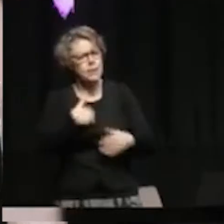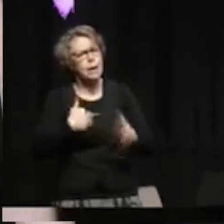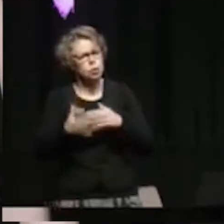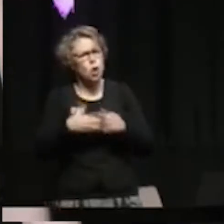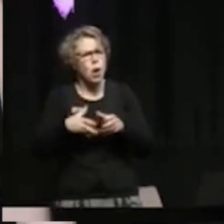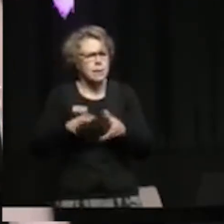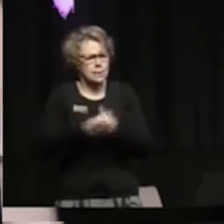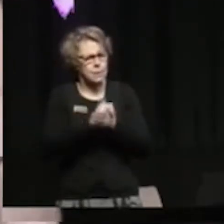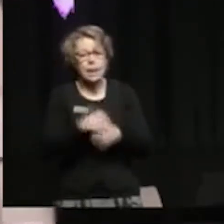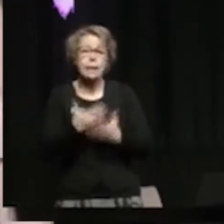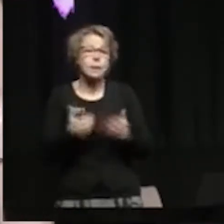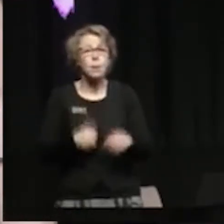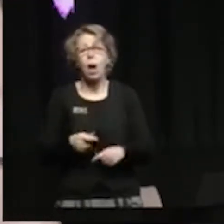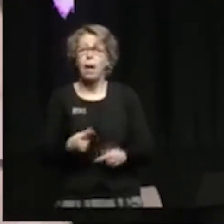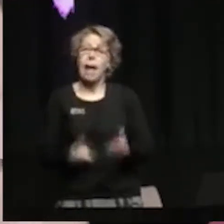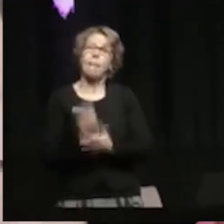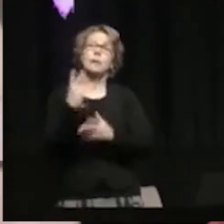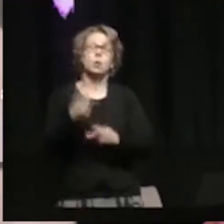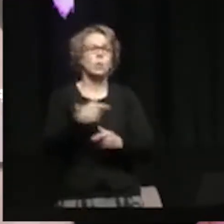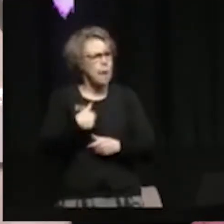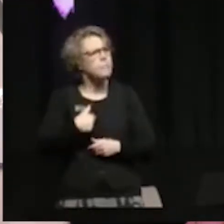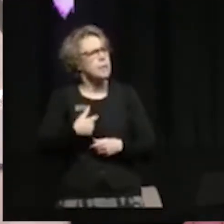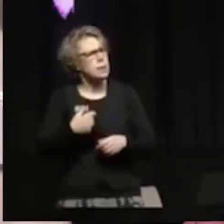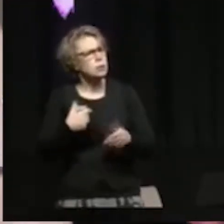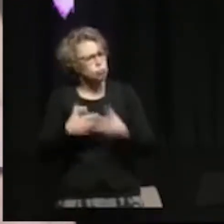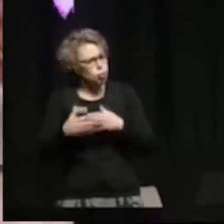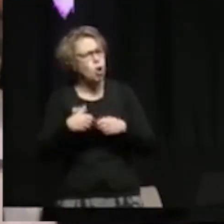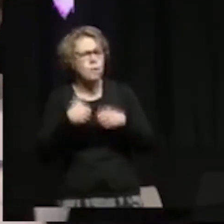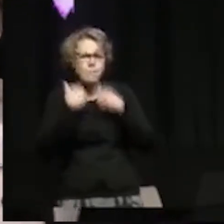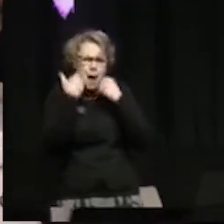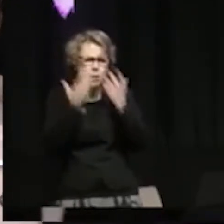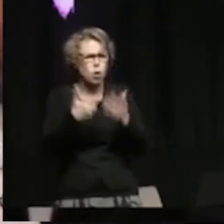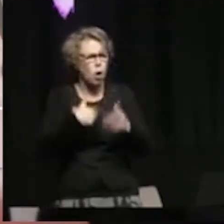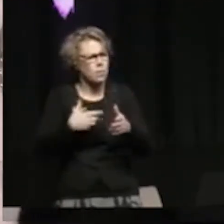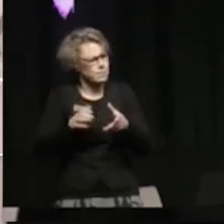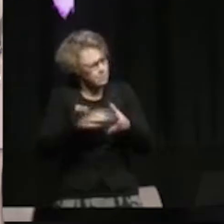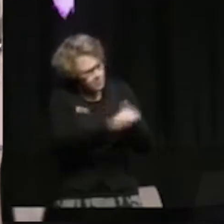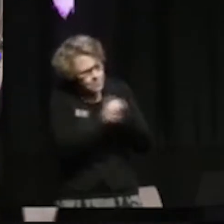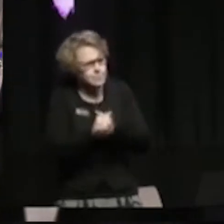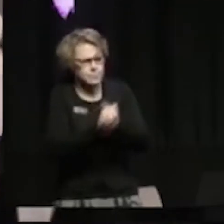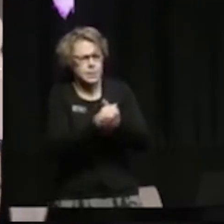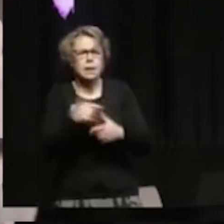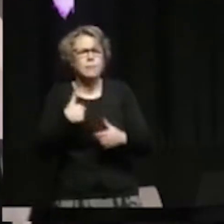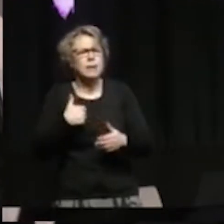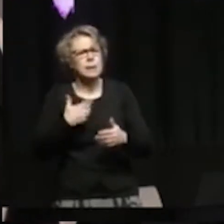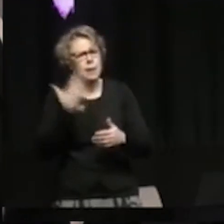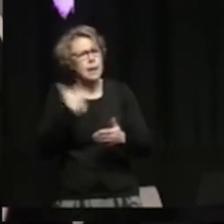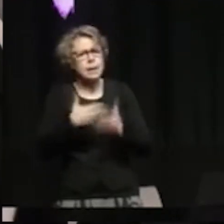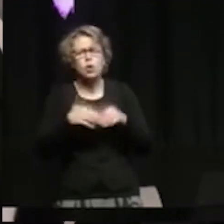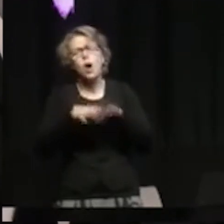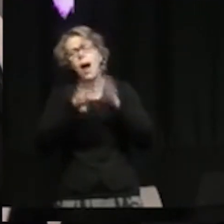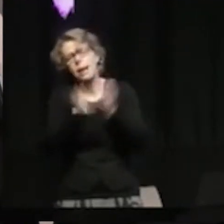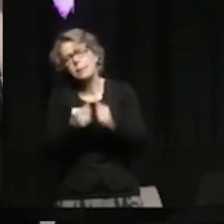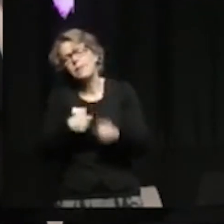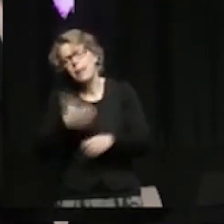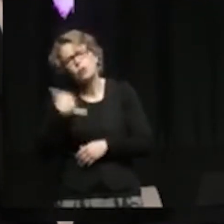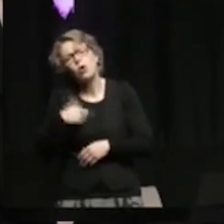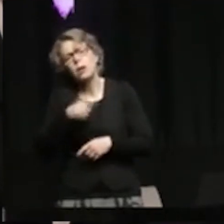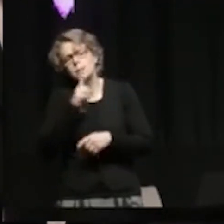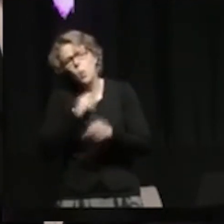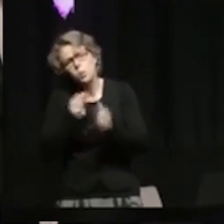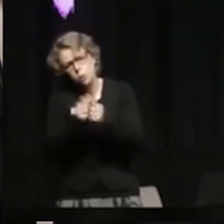do it together. It's not just something that happens. We do a difference on an everyday basis, and even if you can't do everything,